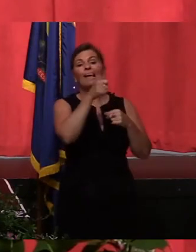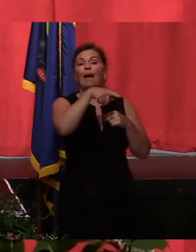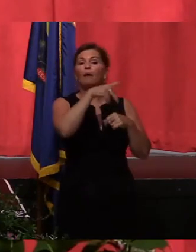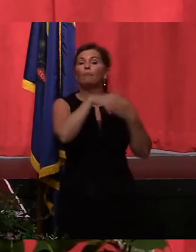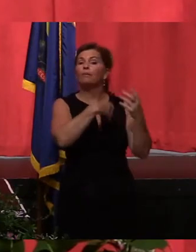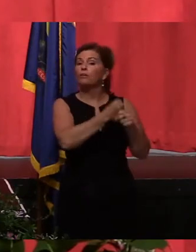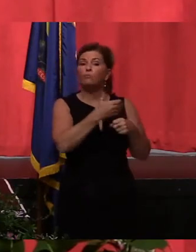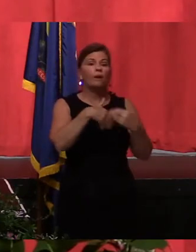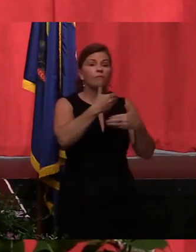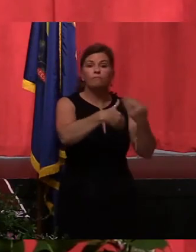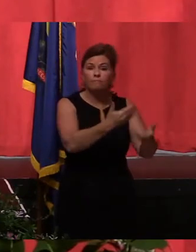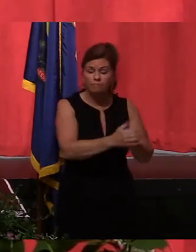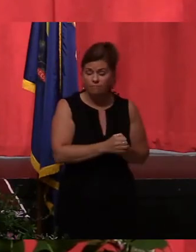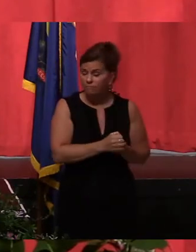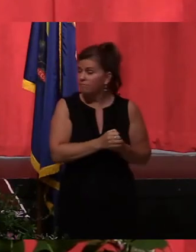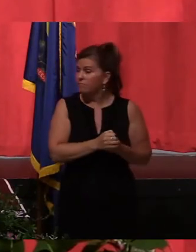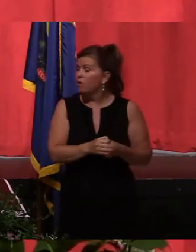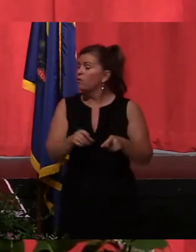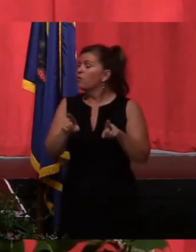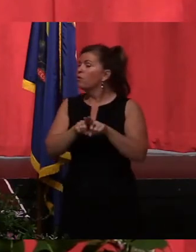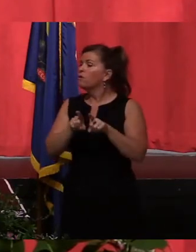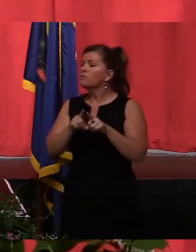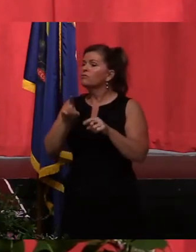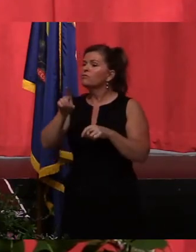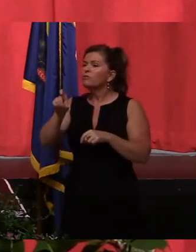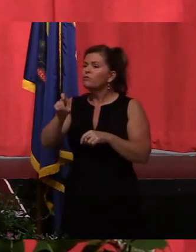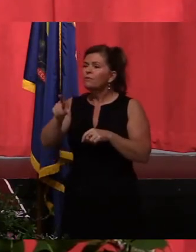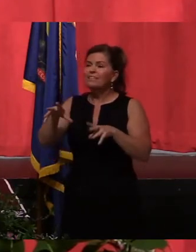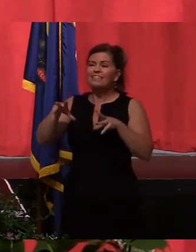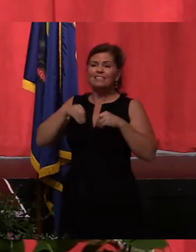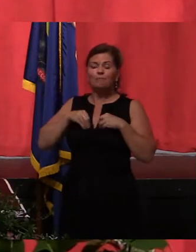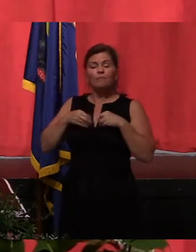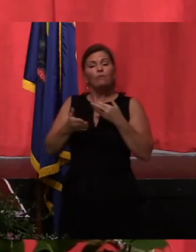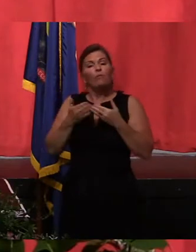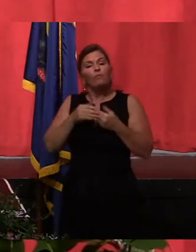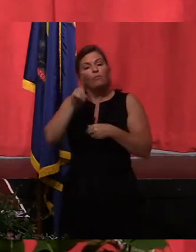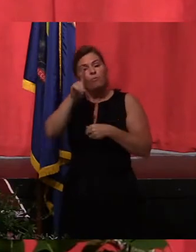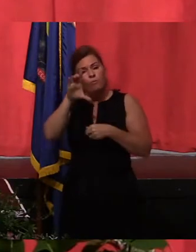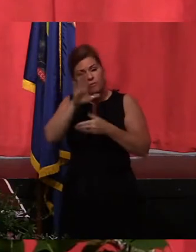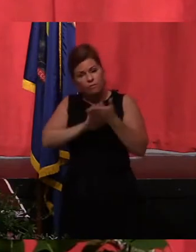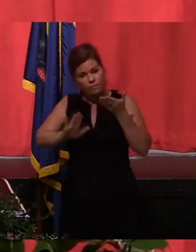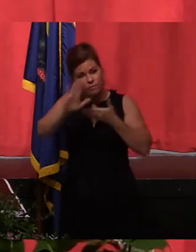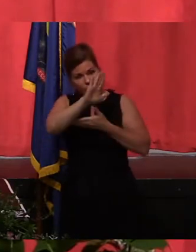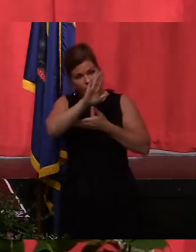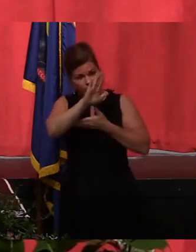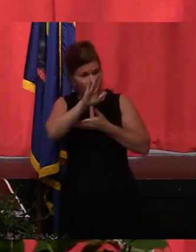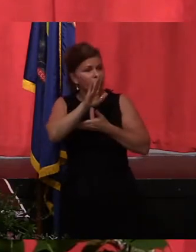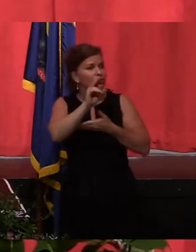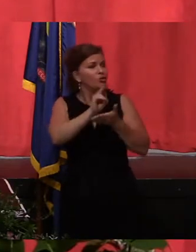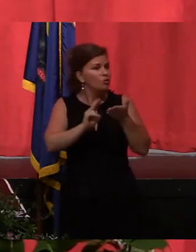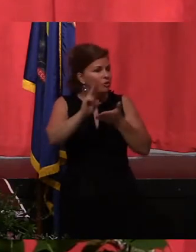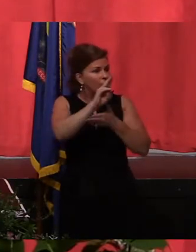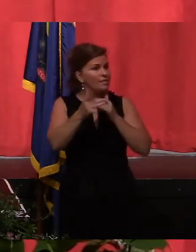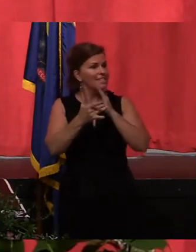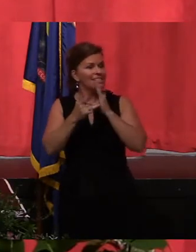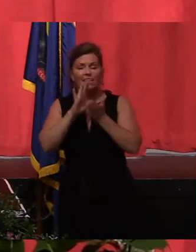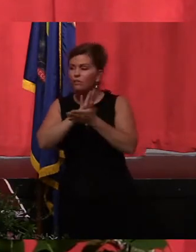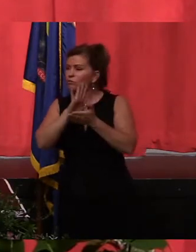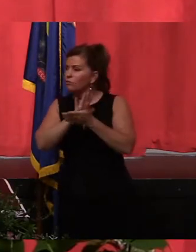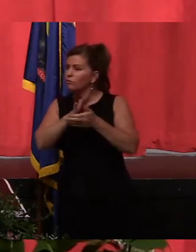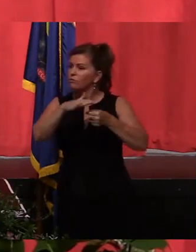Collectively, you have been accepted at nearly 100 colleges and universities and technical schools,